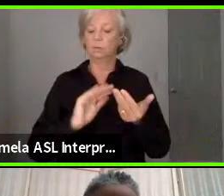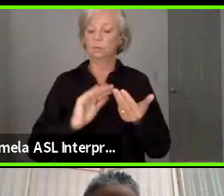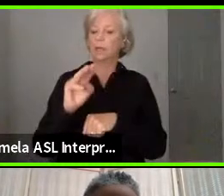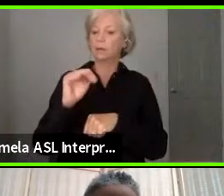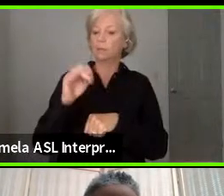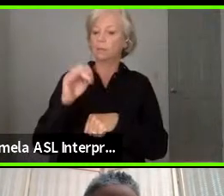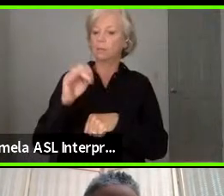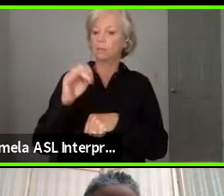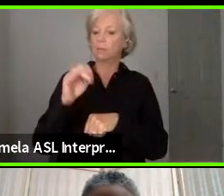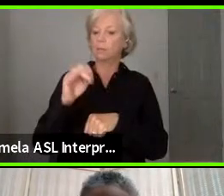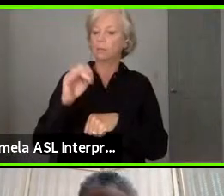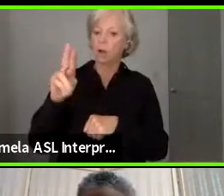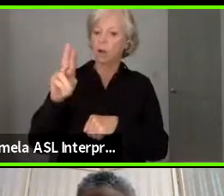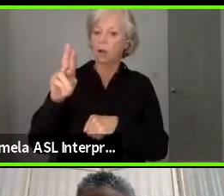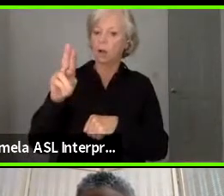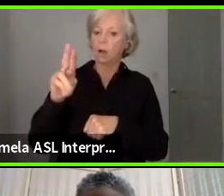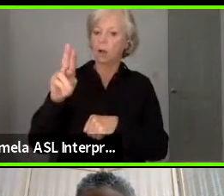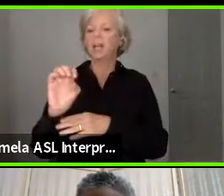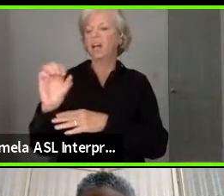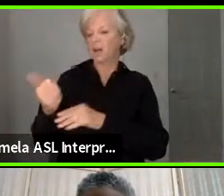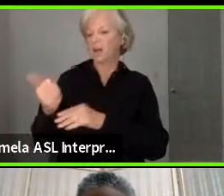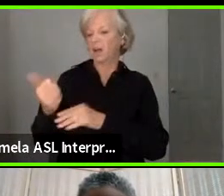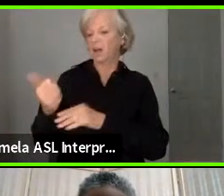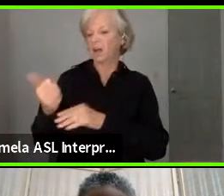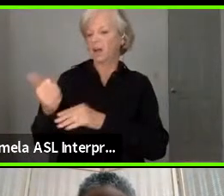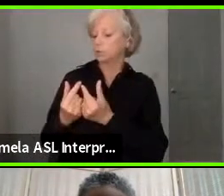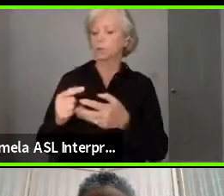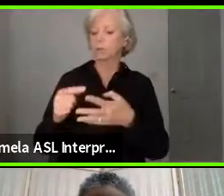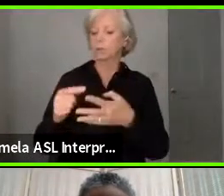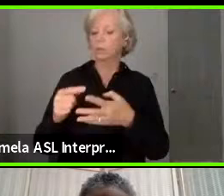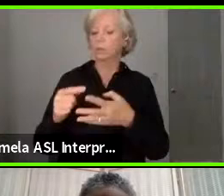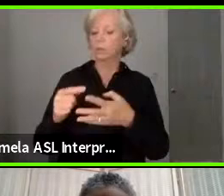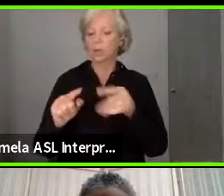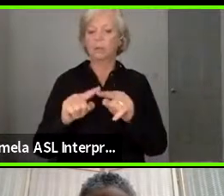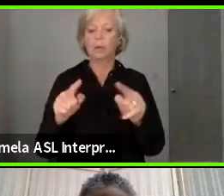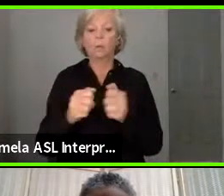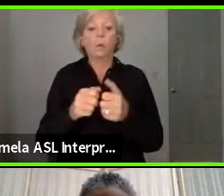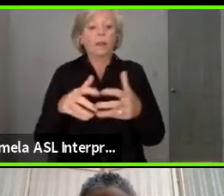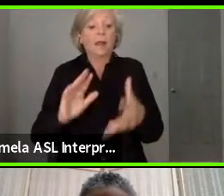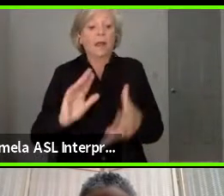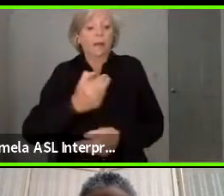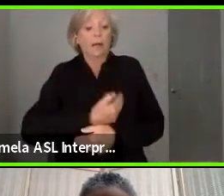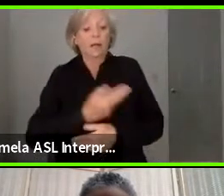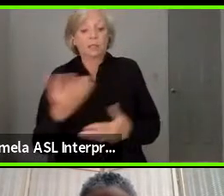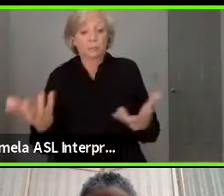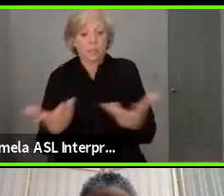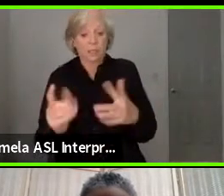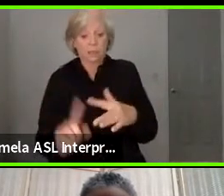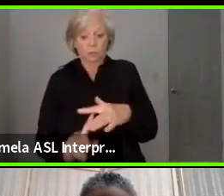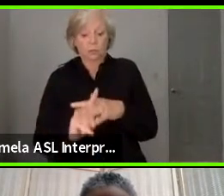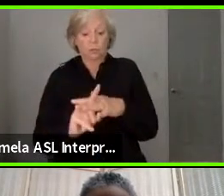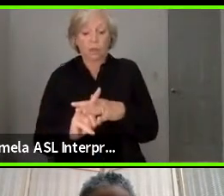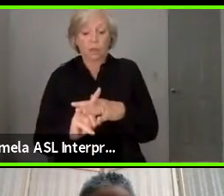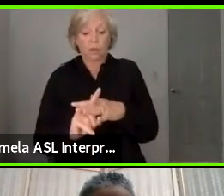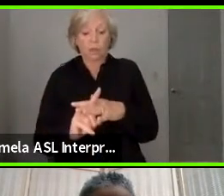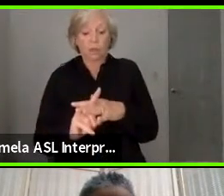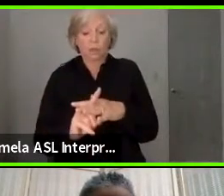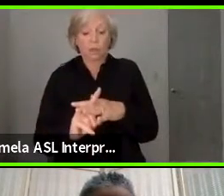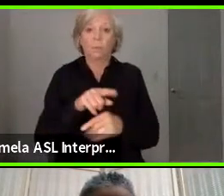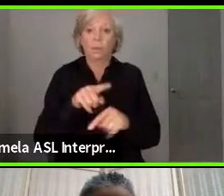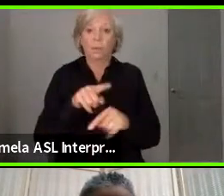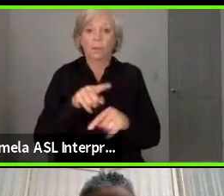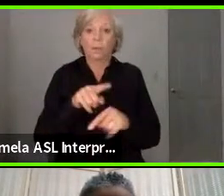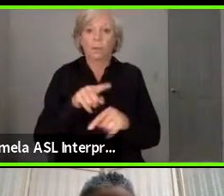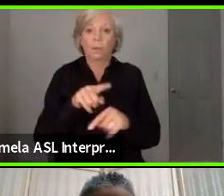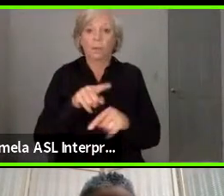groups. However, without, you know, us being there, like, you know, we cannot even bring the county to that